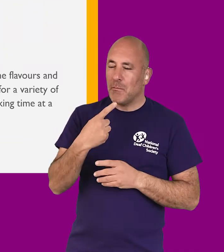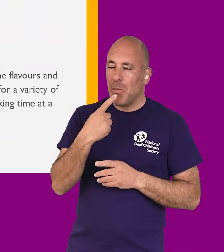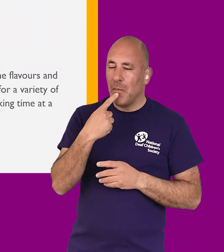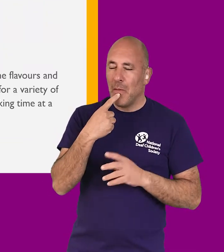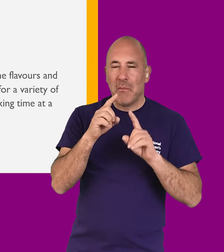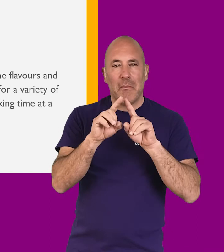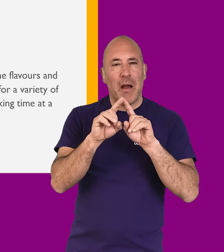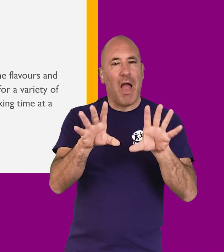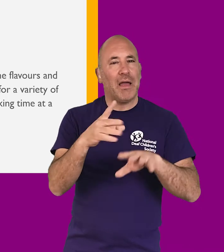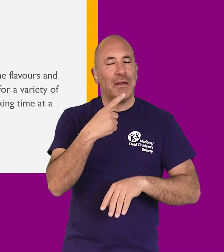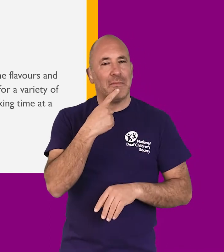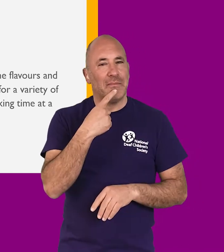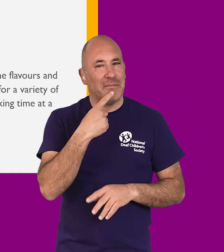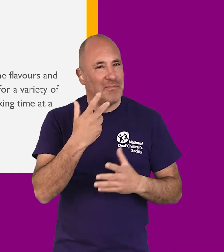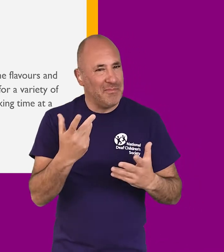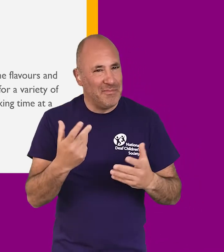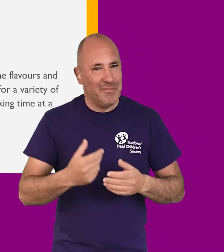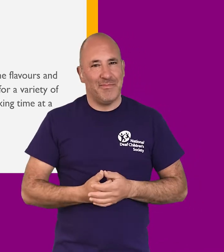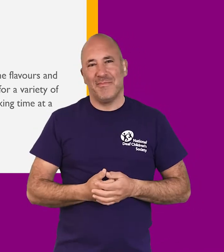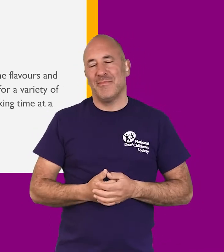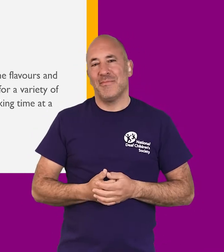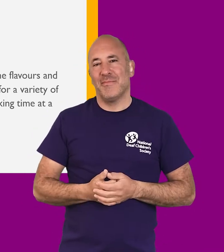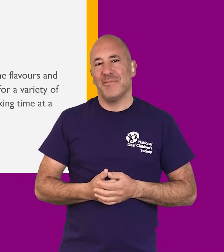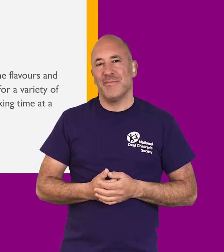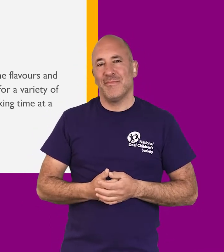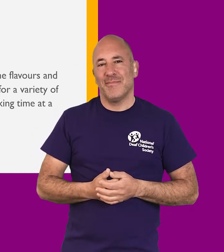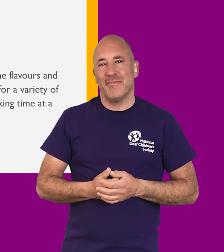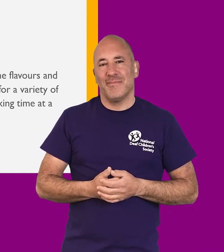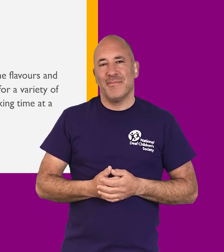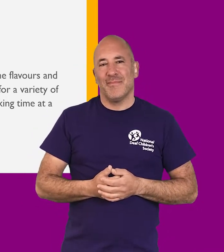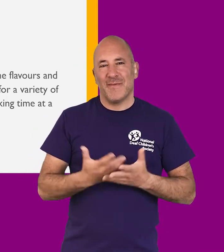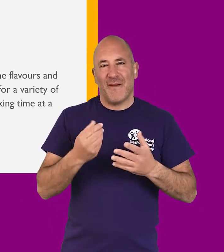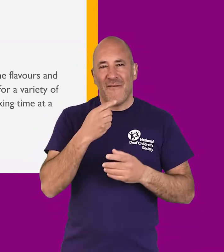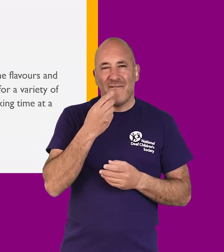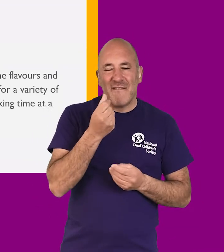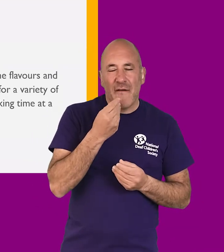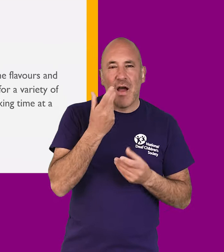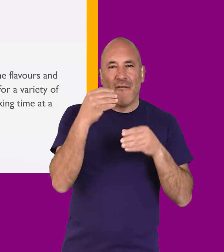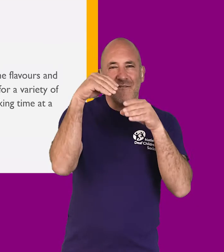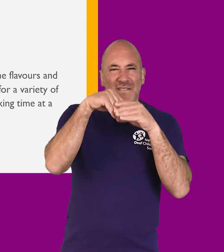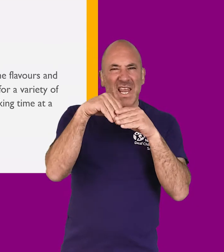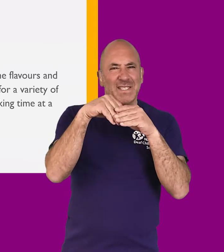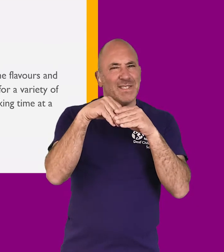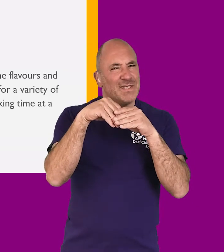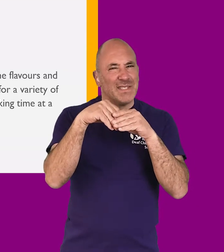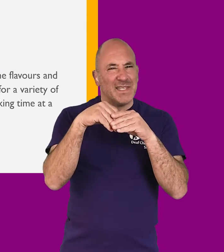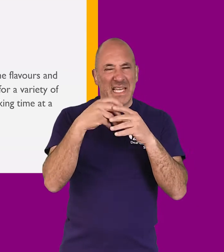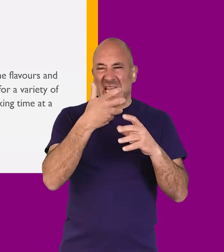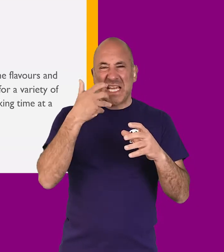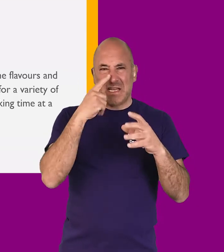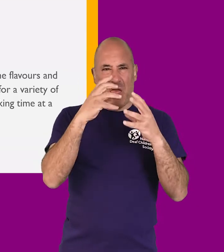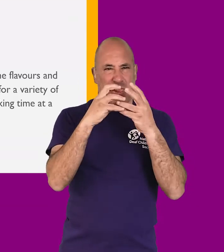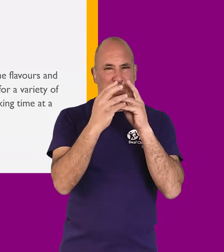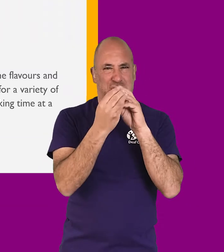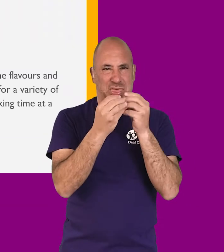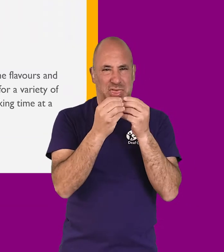it, obviously, what does it taste like? Many flavors and fillings are susceptible to